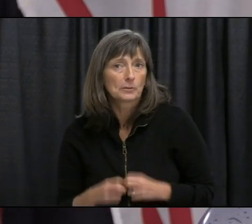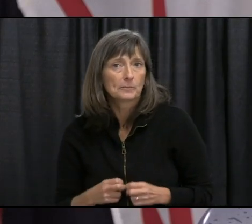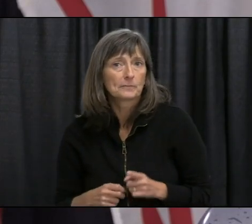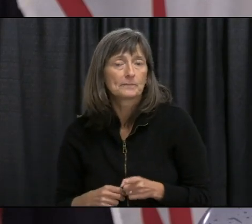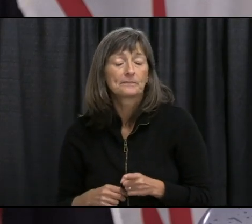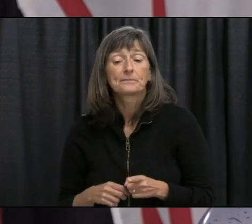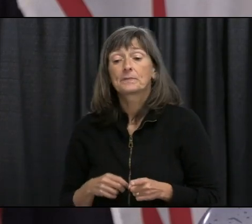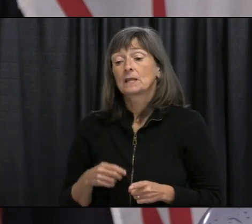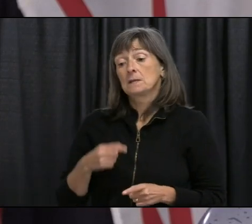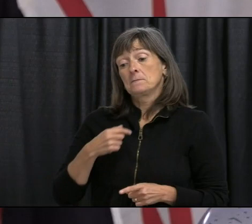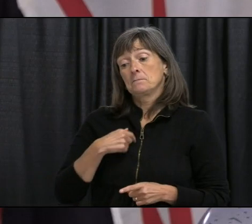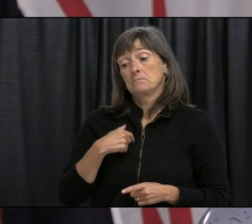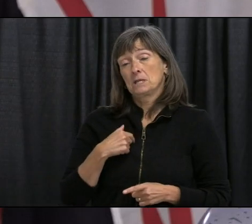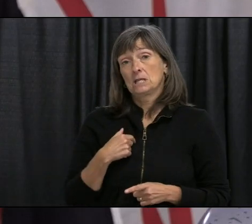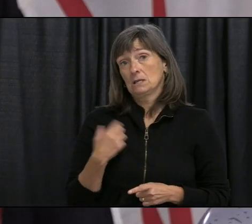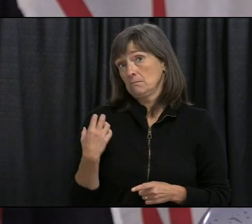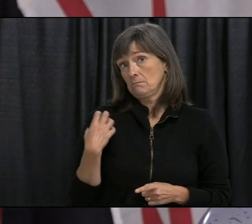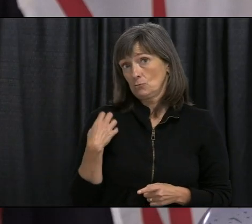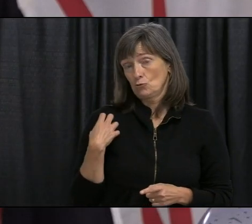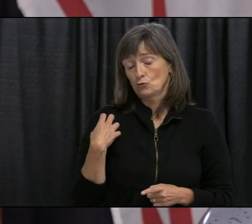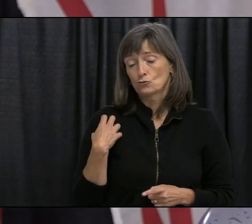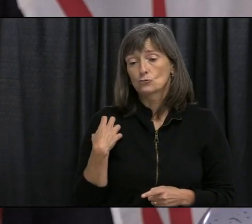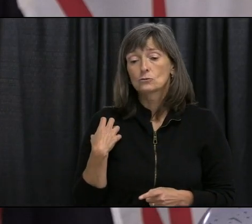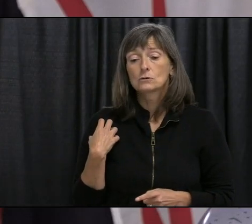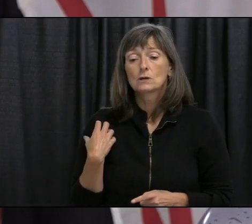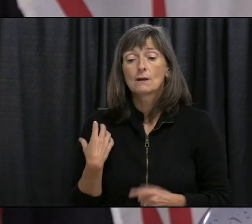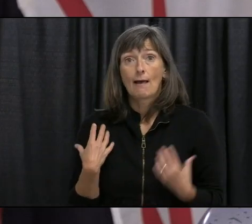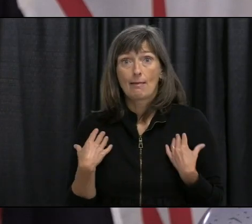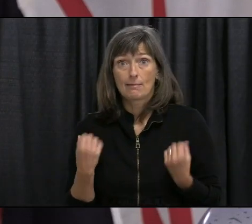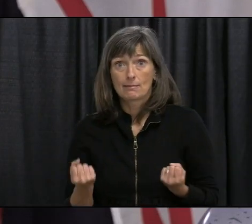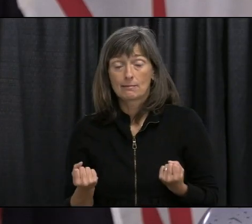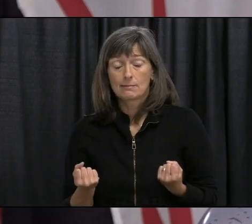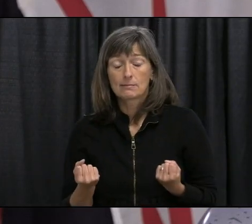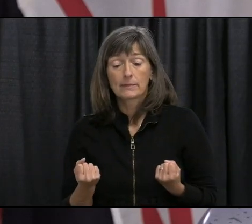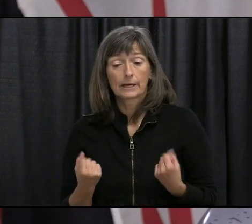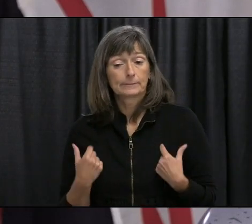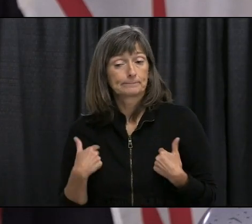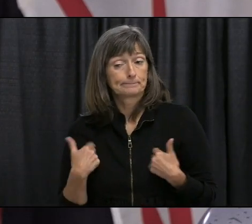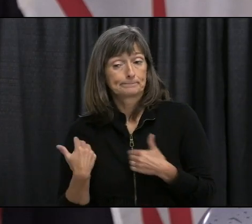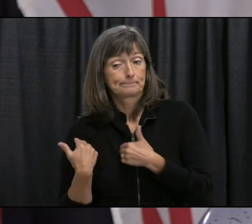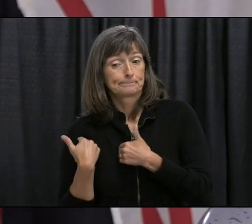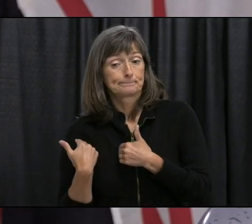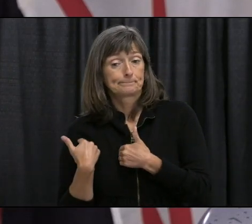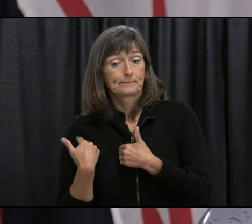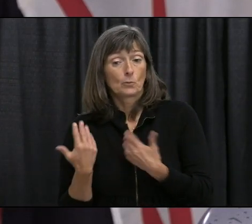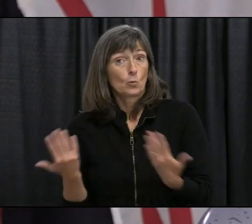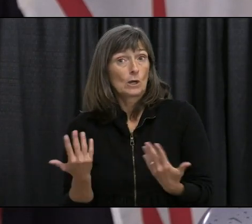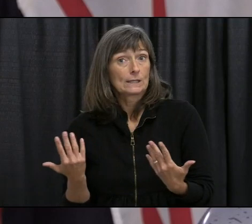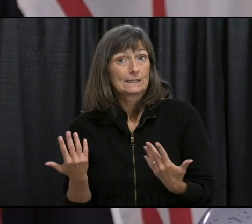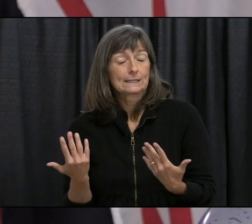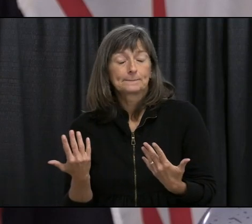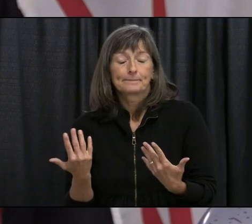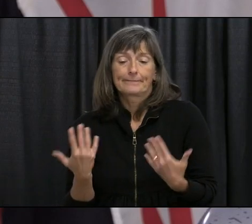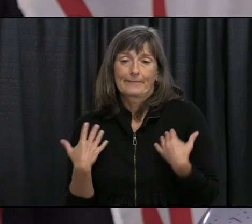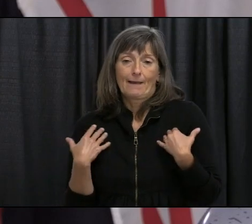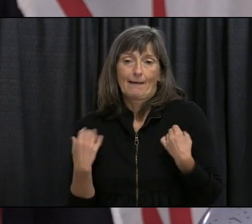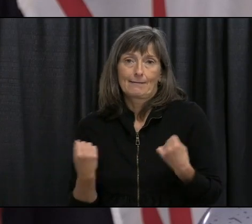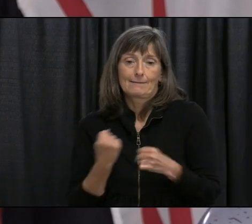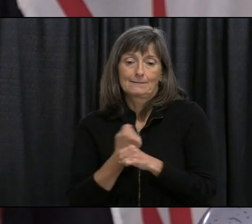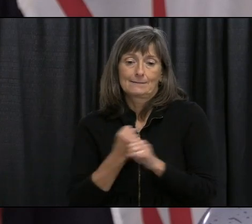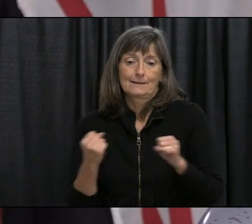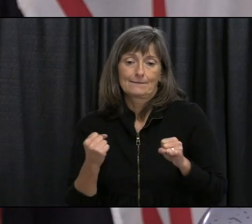as a Minister of Health and Community Services, my prime responsibility is to ensure the health and safety